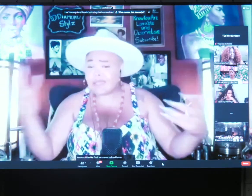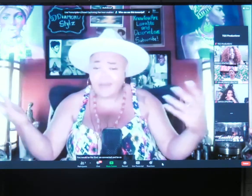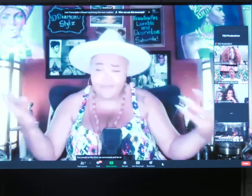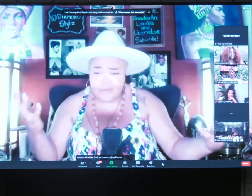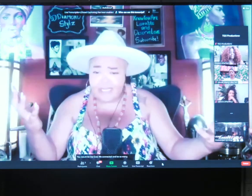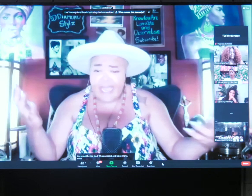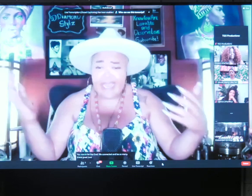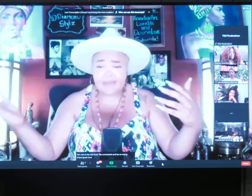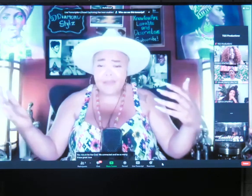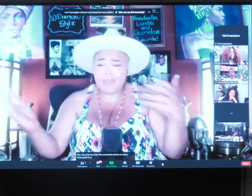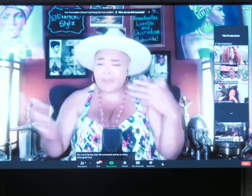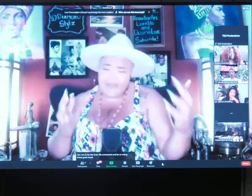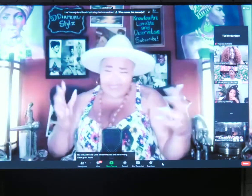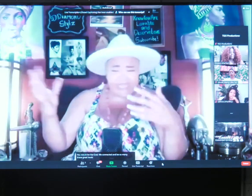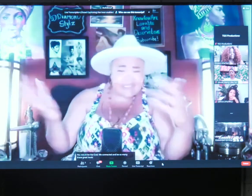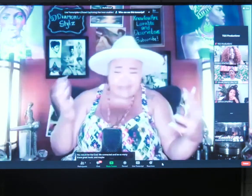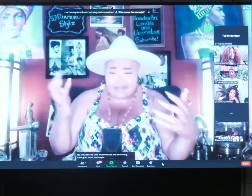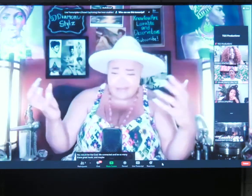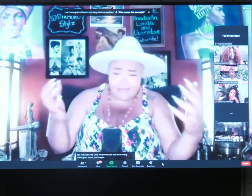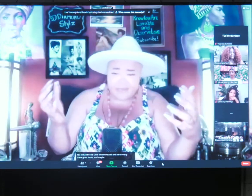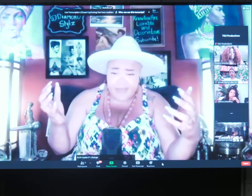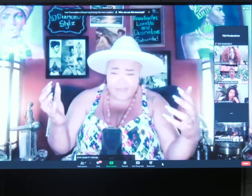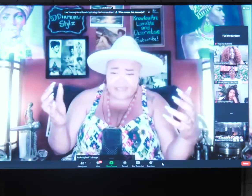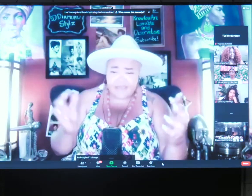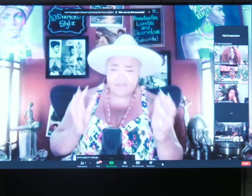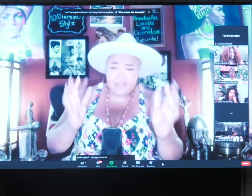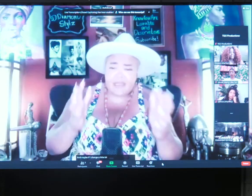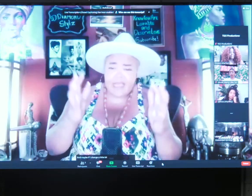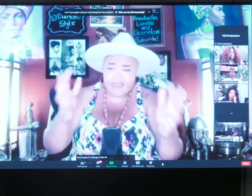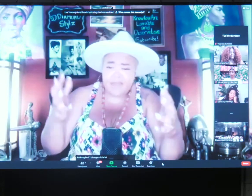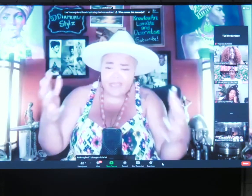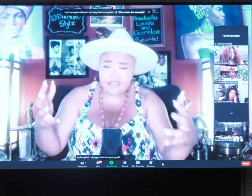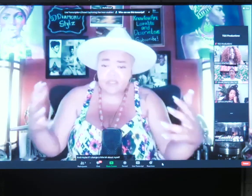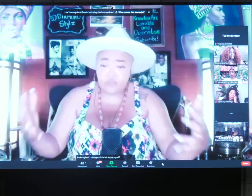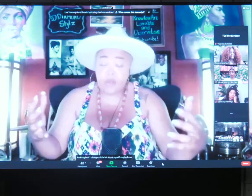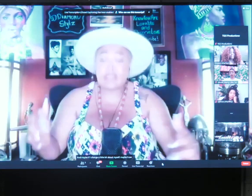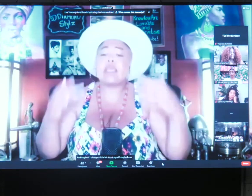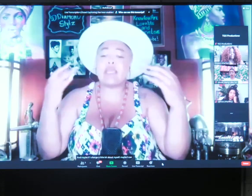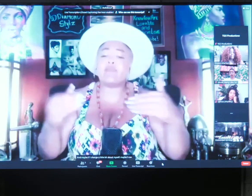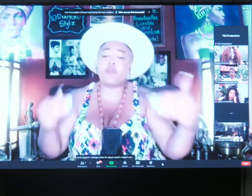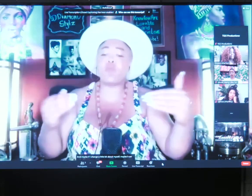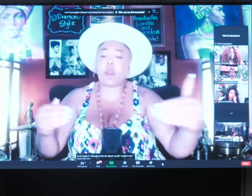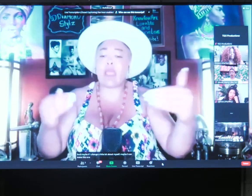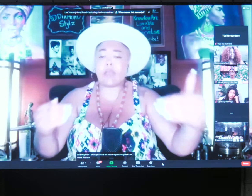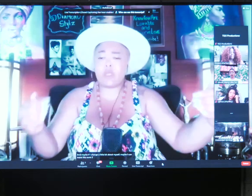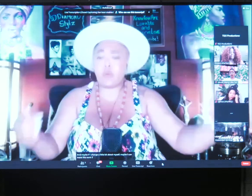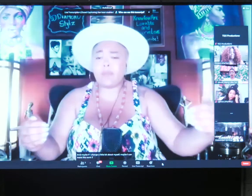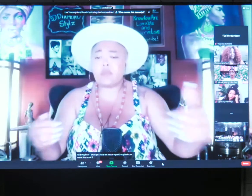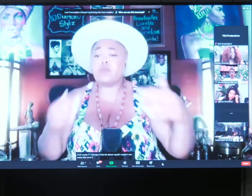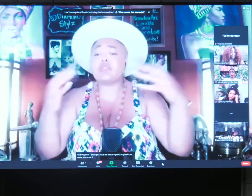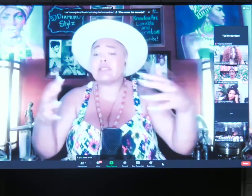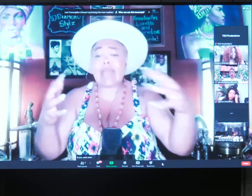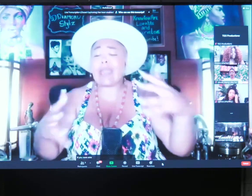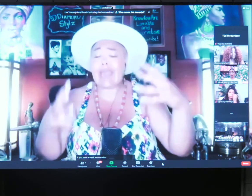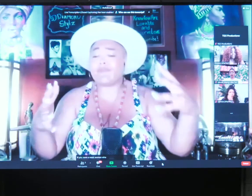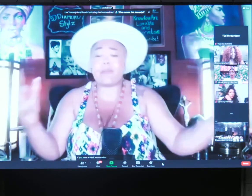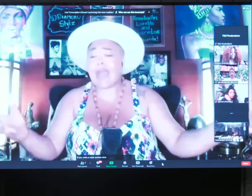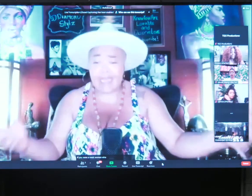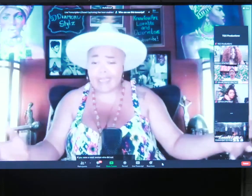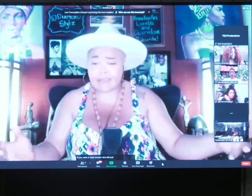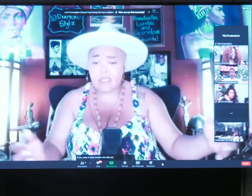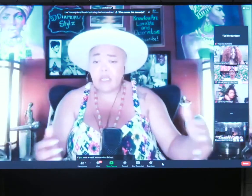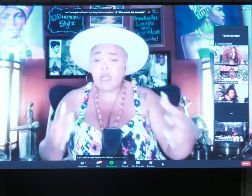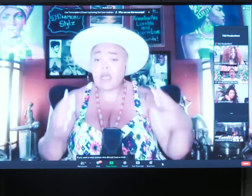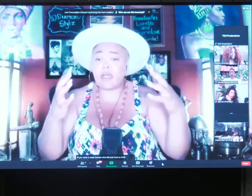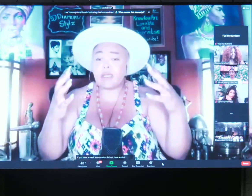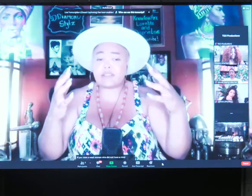great levels. And maybe if I change a little bit about myself, maybe I can make this work. If you were a weak woman who did not have a